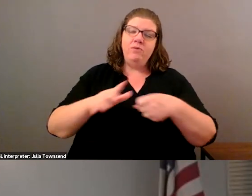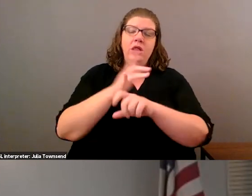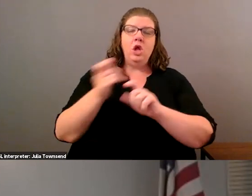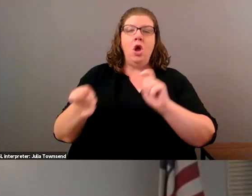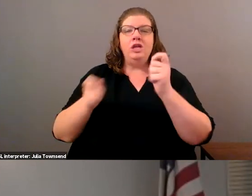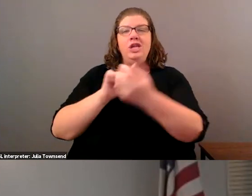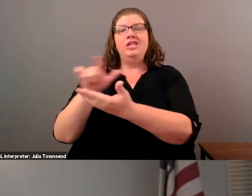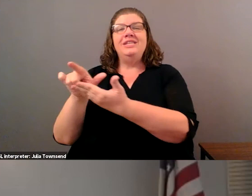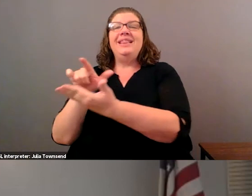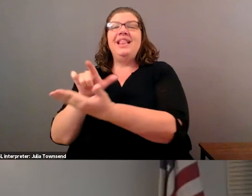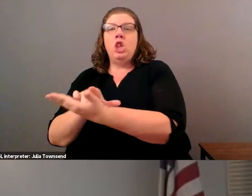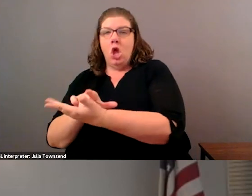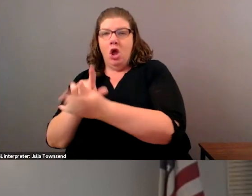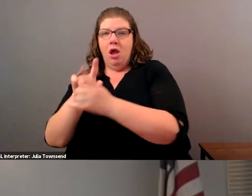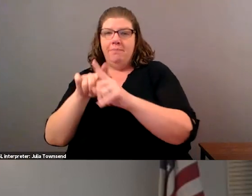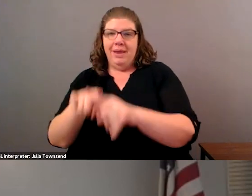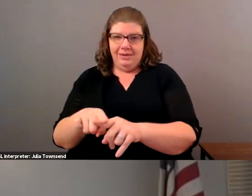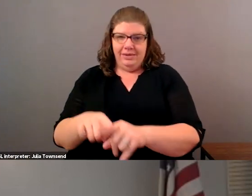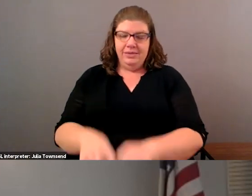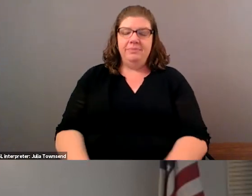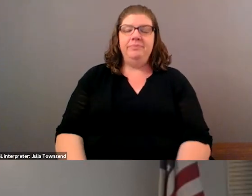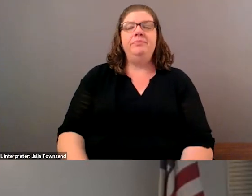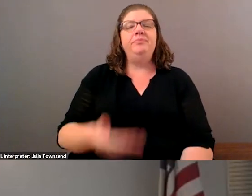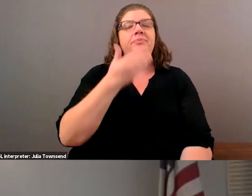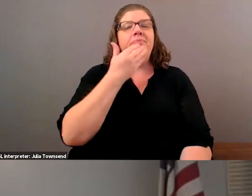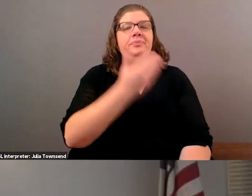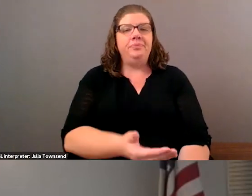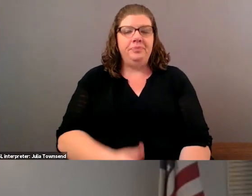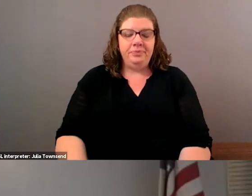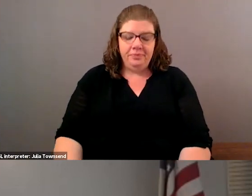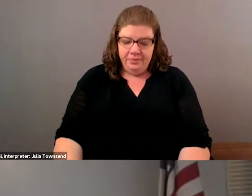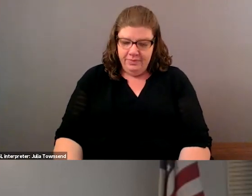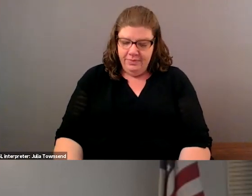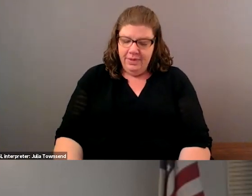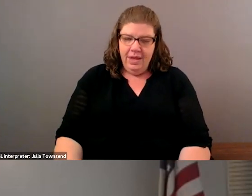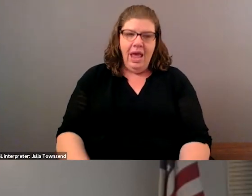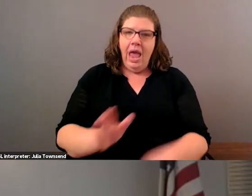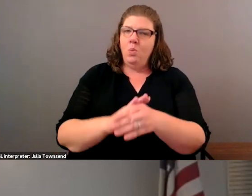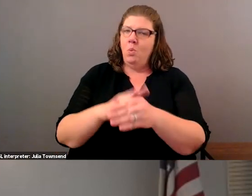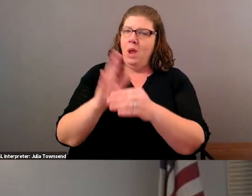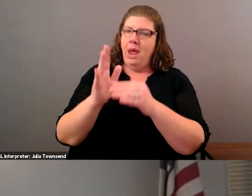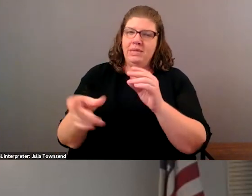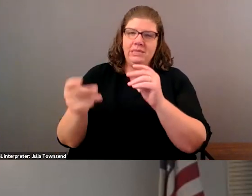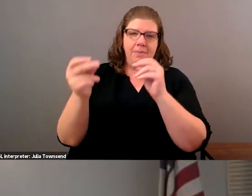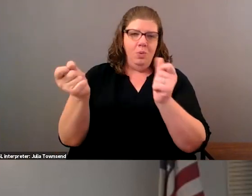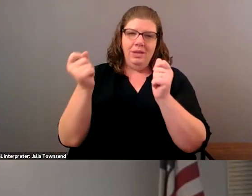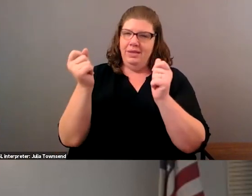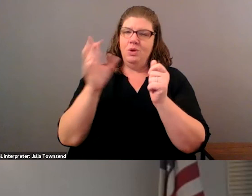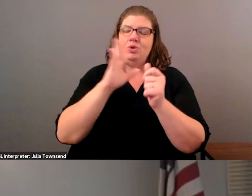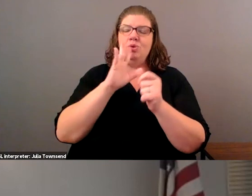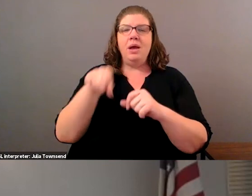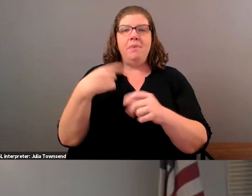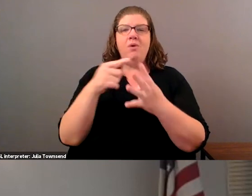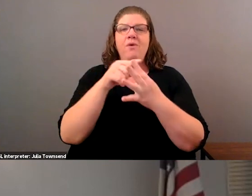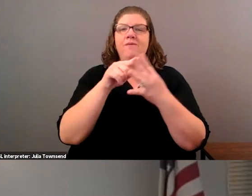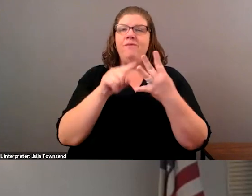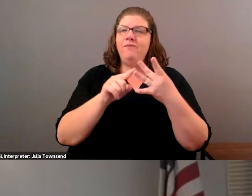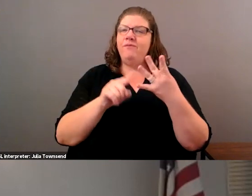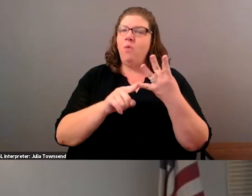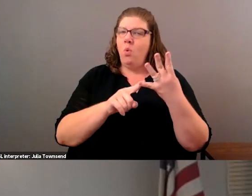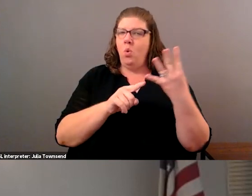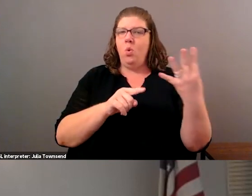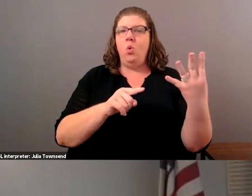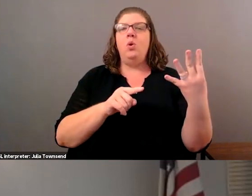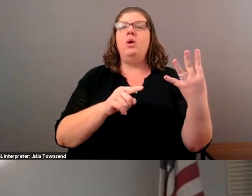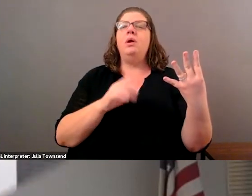law. Please. Thank you. So I'll wrap this up very quickly. We're only going to talk about 4 board policies. We're